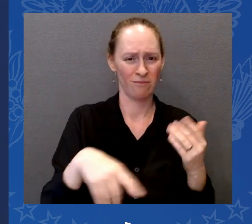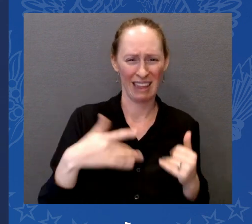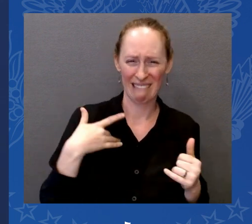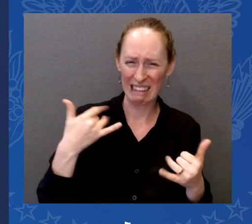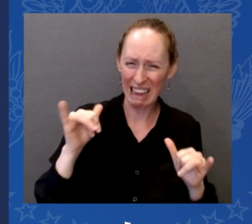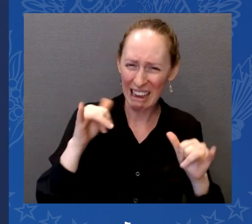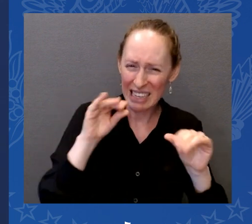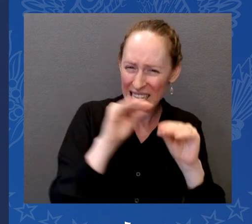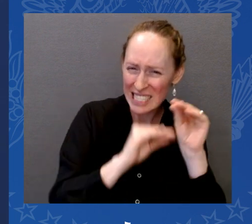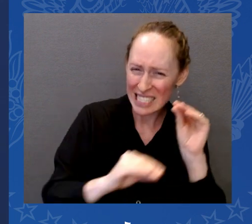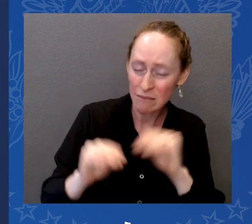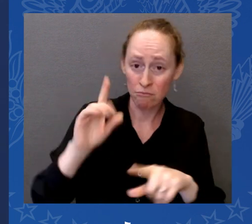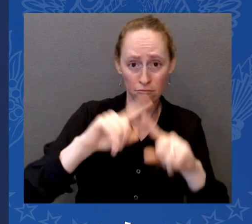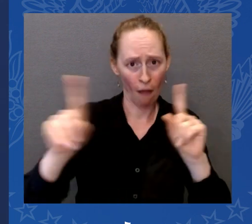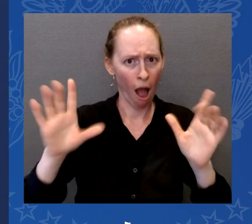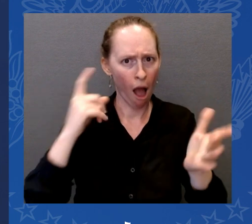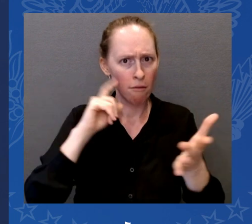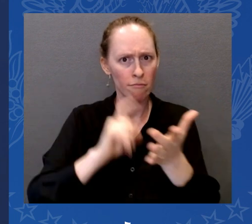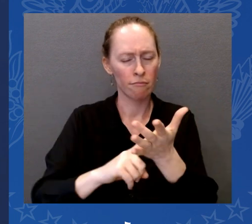enough growth.